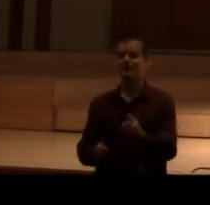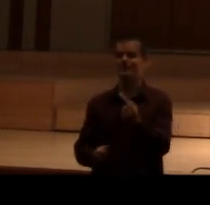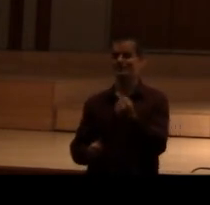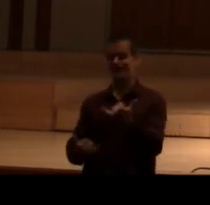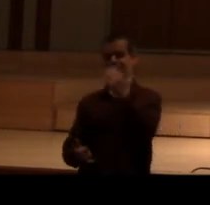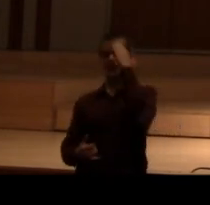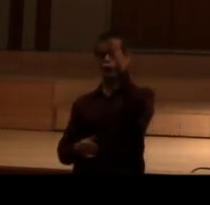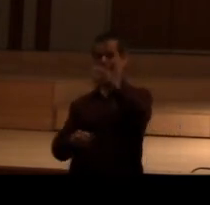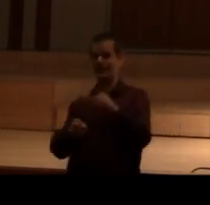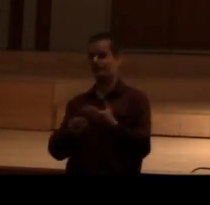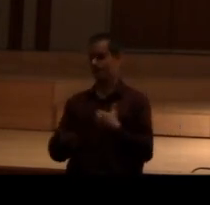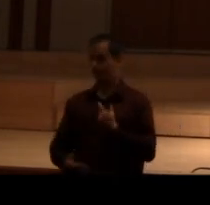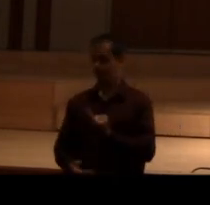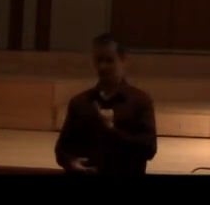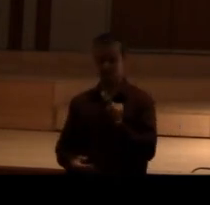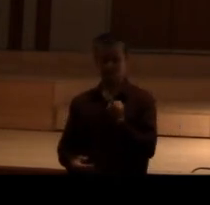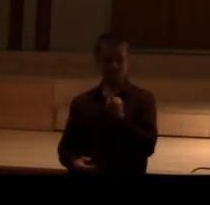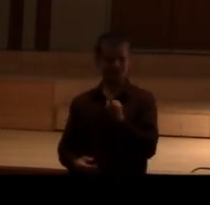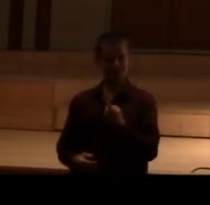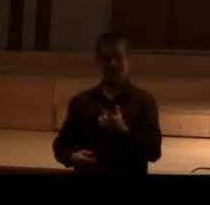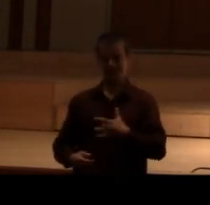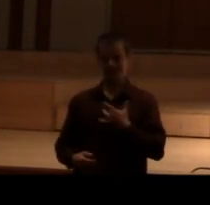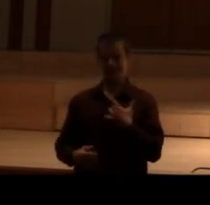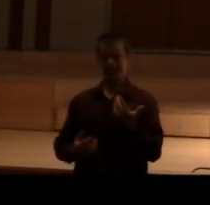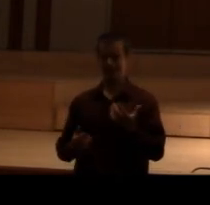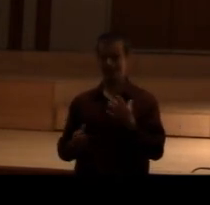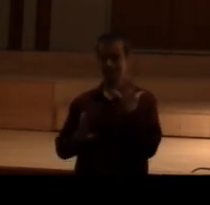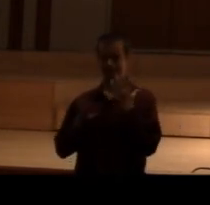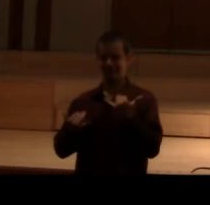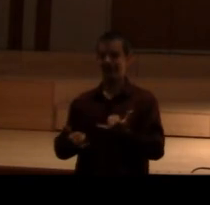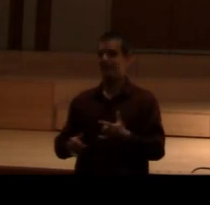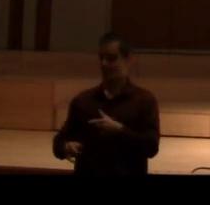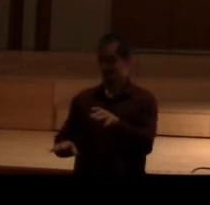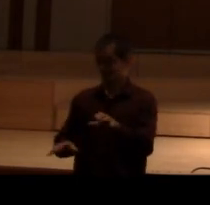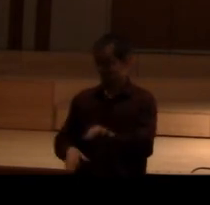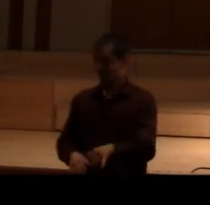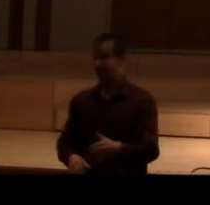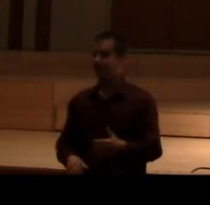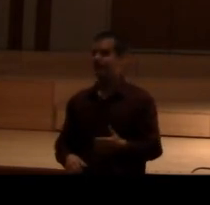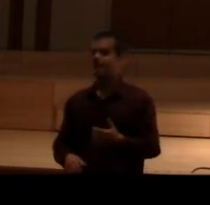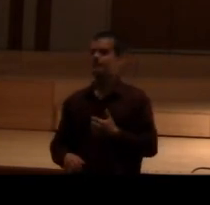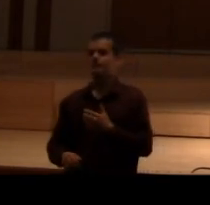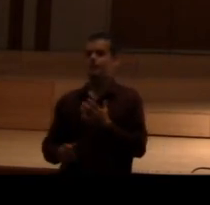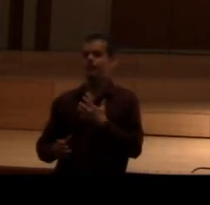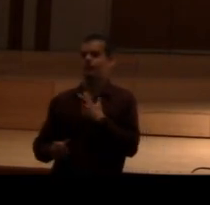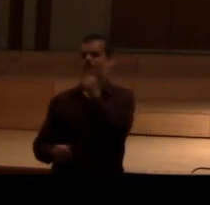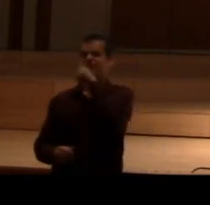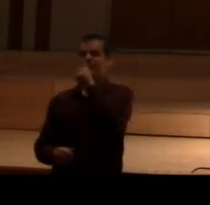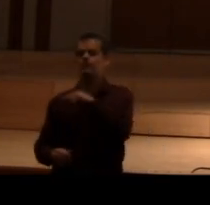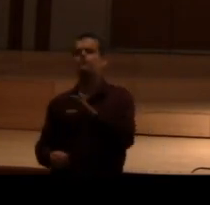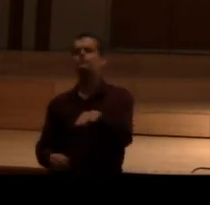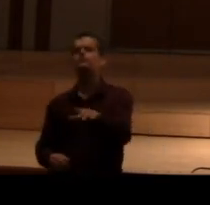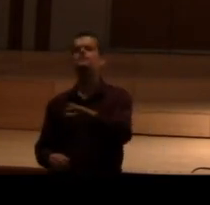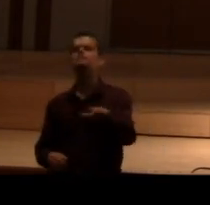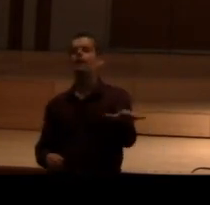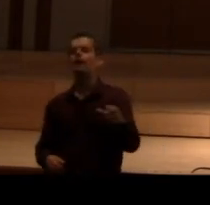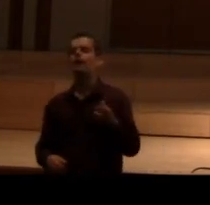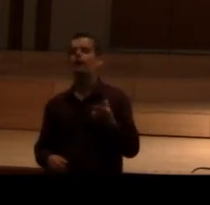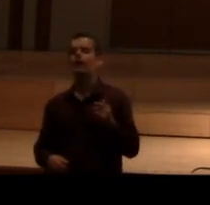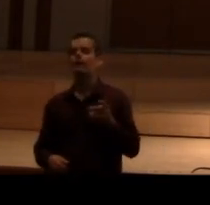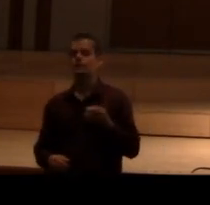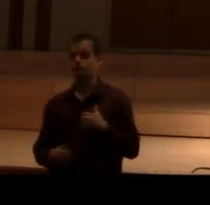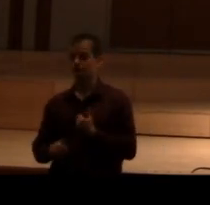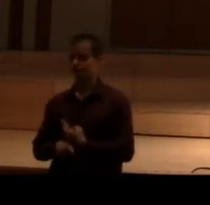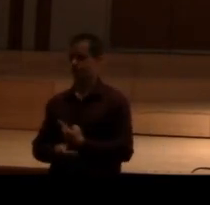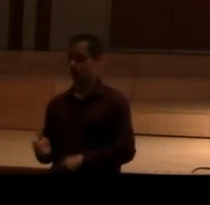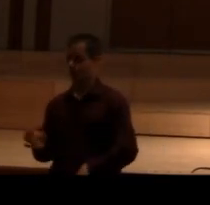done that, maybe I'm the only one and I feel really evil right now, but if you've ever done that, you know that I was bluffing when I asked that kid to spell hyperbole. I was trying to figure out what it